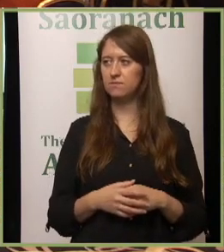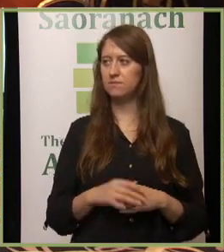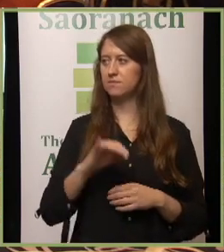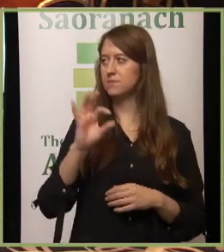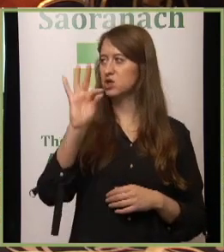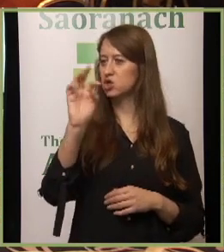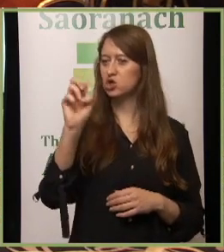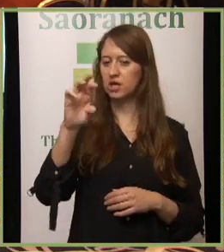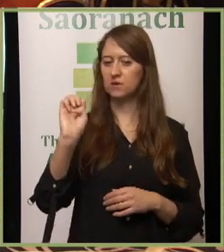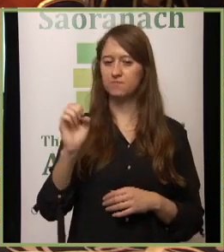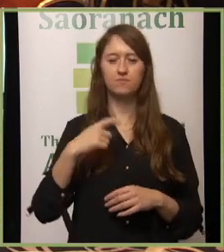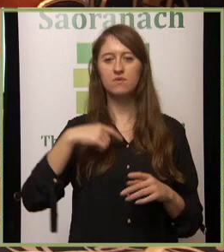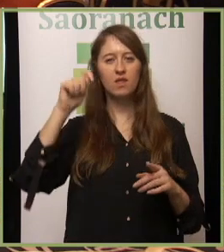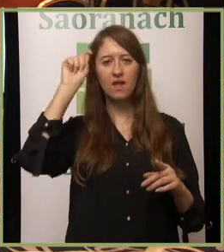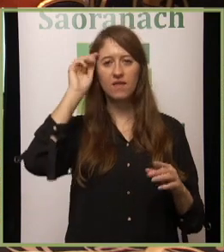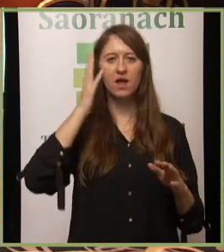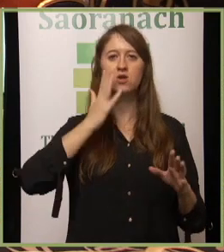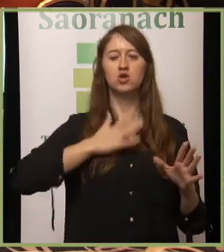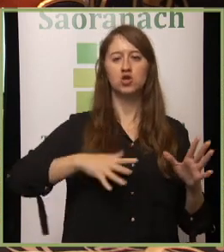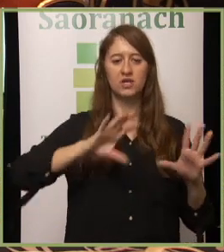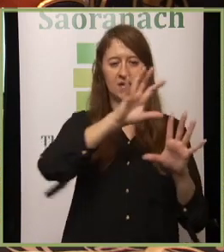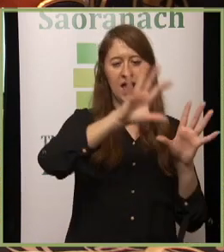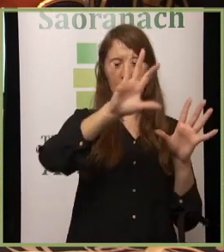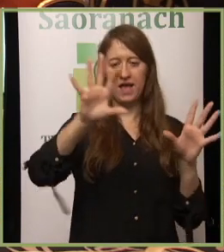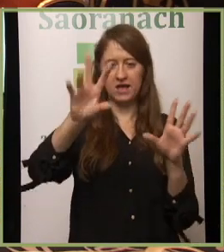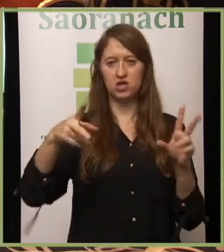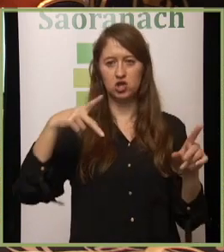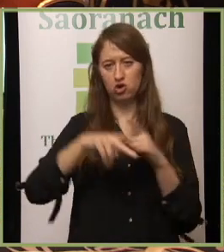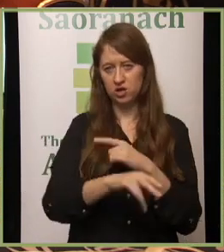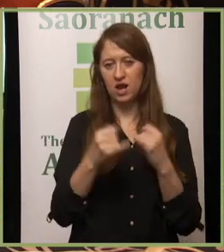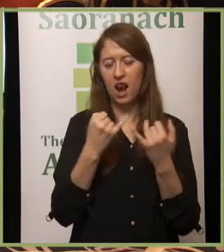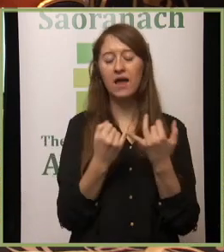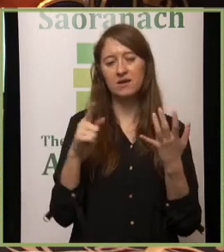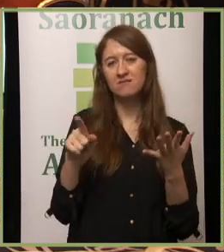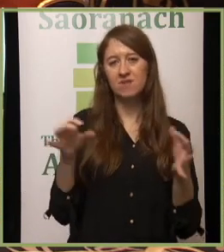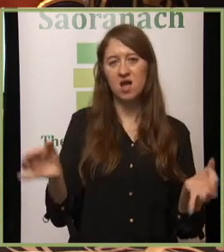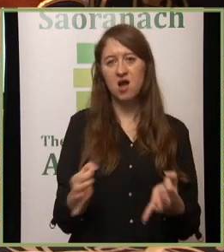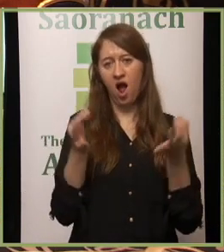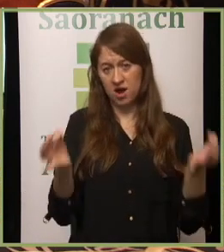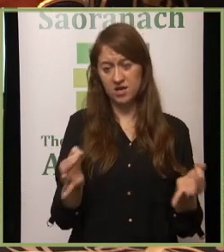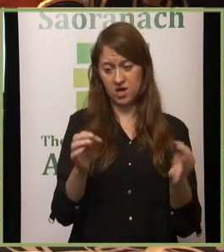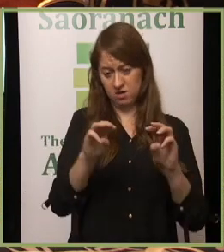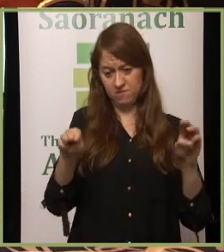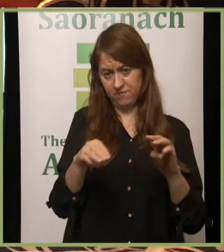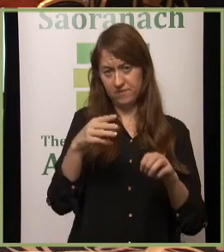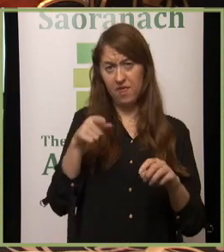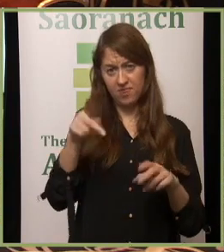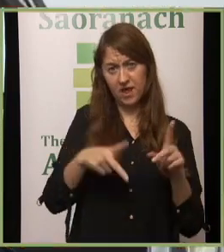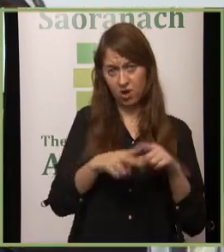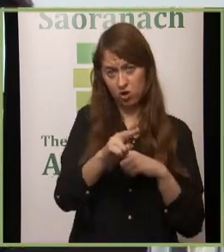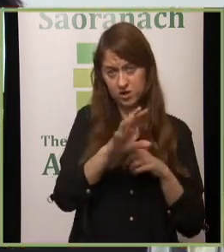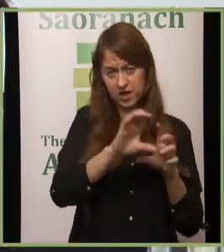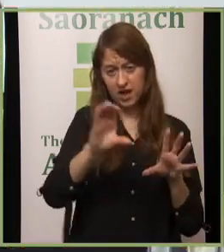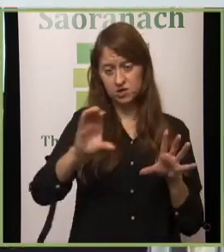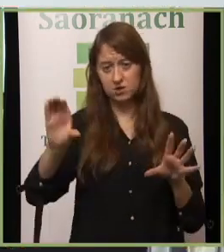Just on hedge cutters, like gardeners cut hedges. That's where I think we are. Just the language, we